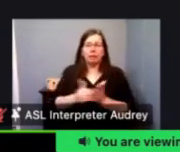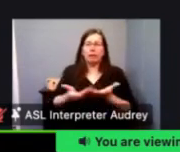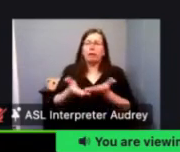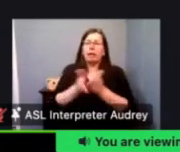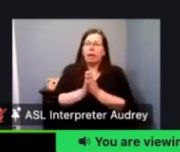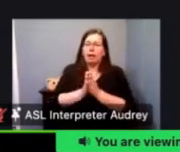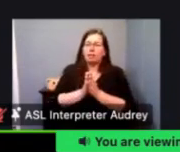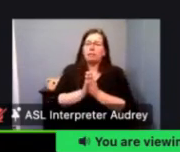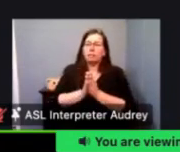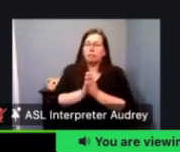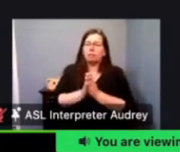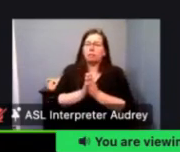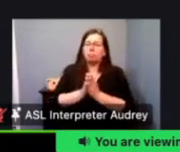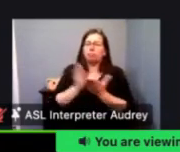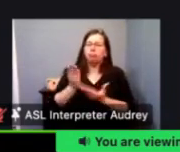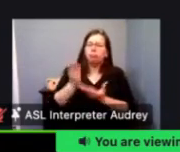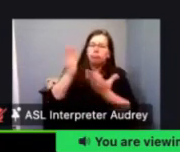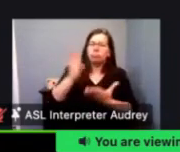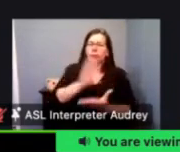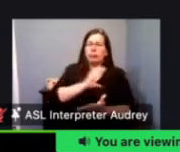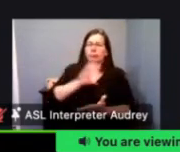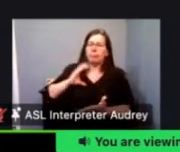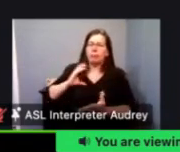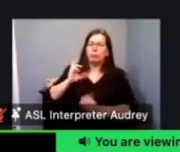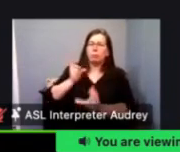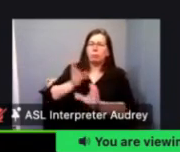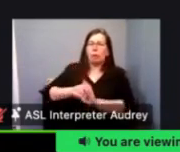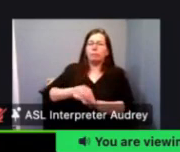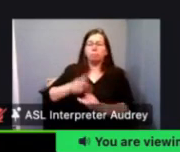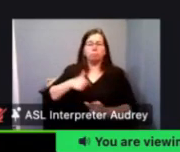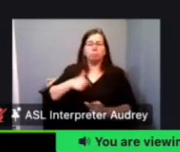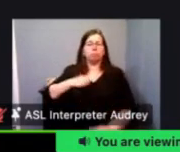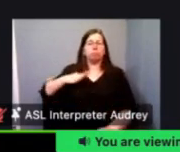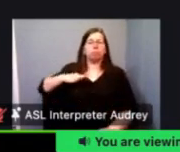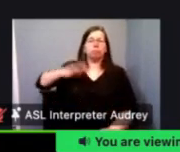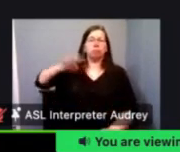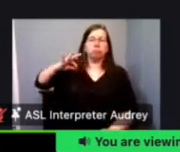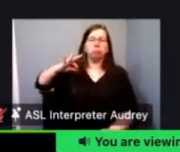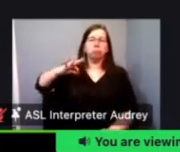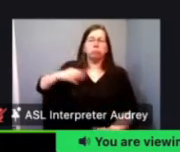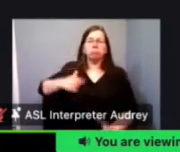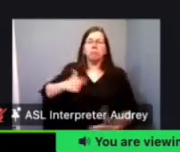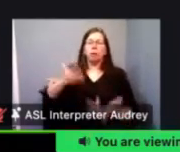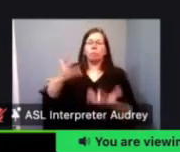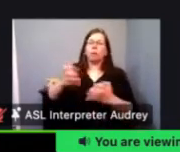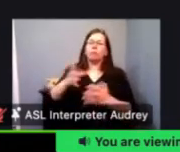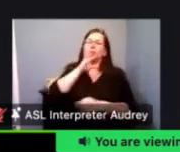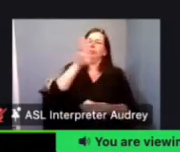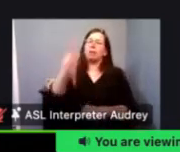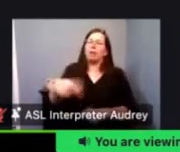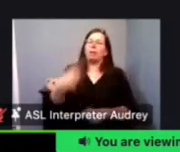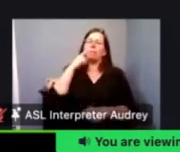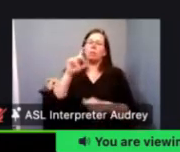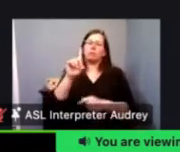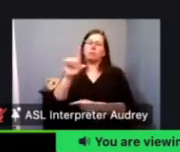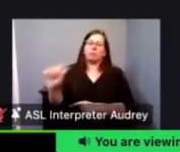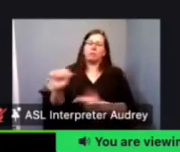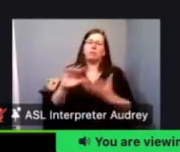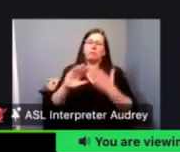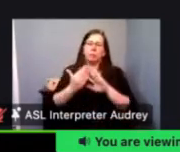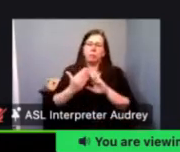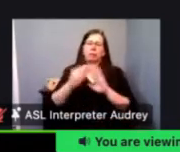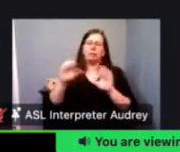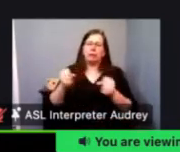for suggestions or committee members, that I was going to join to have that voice for the disability community to be